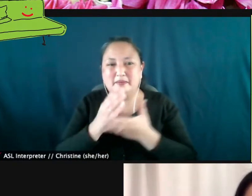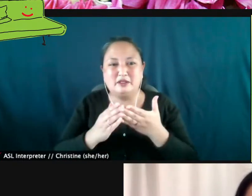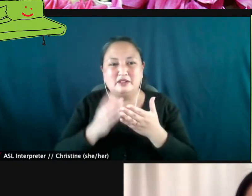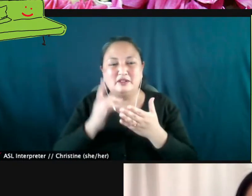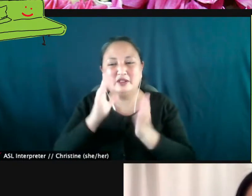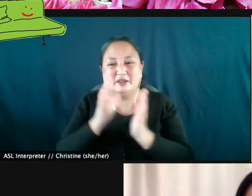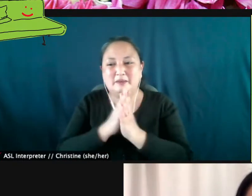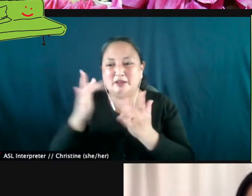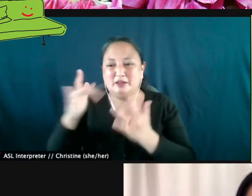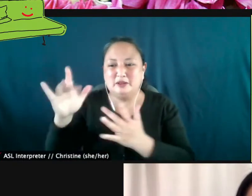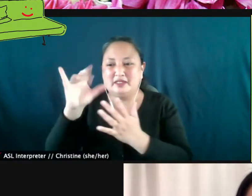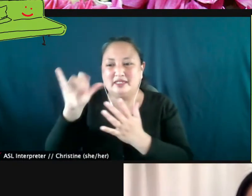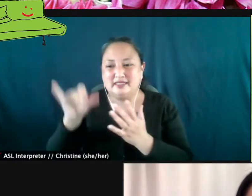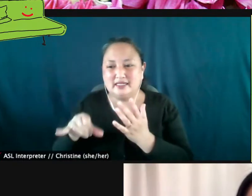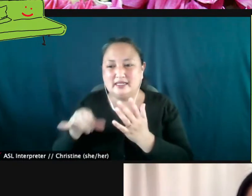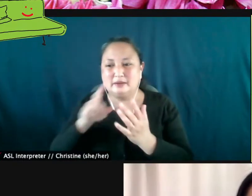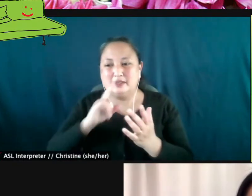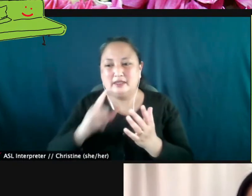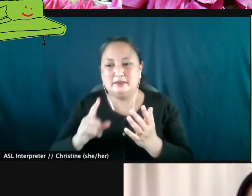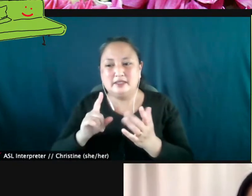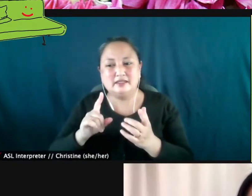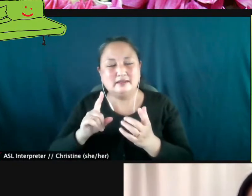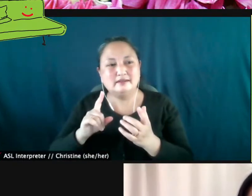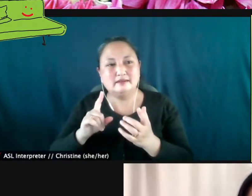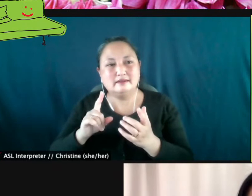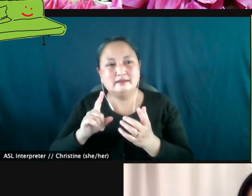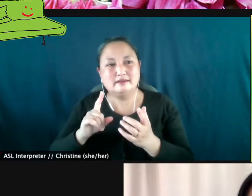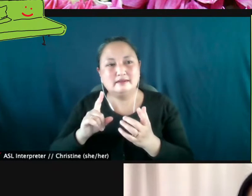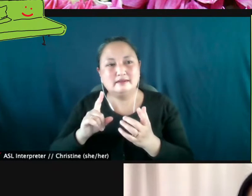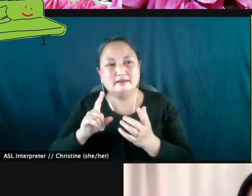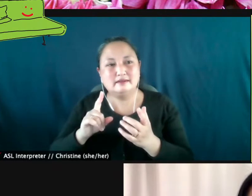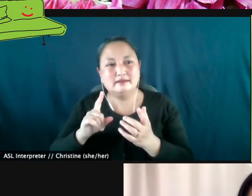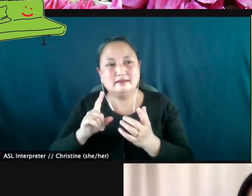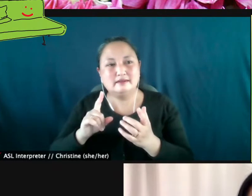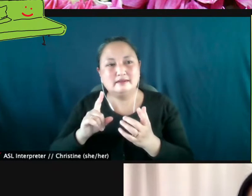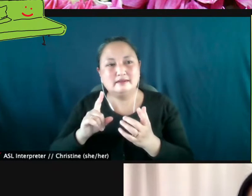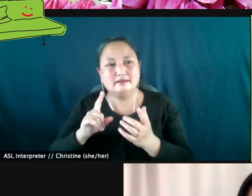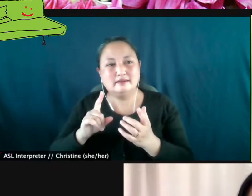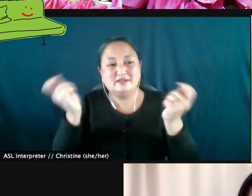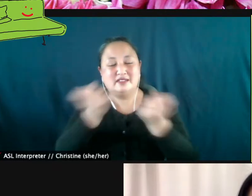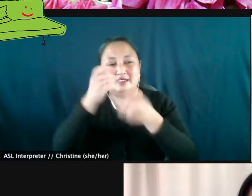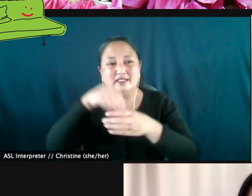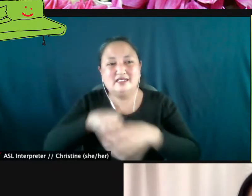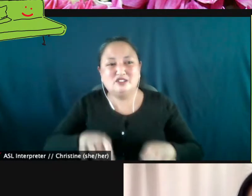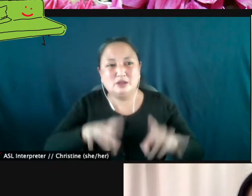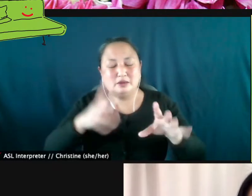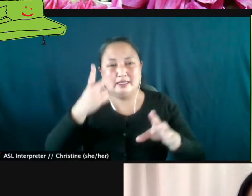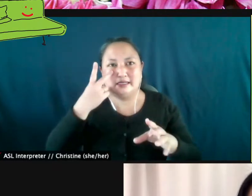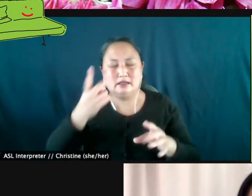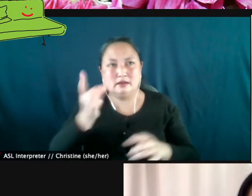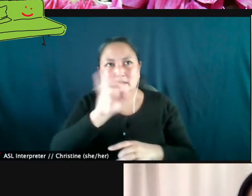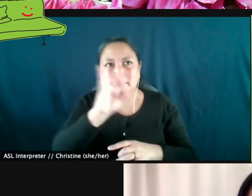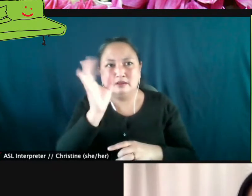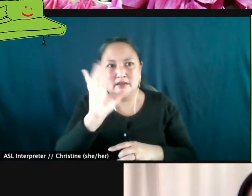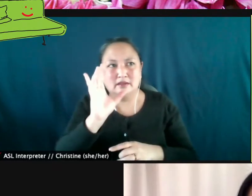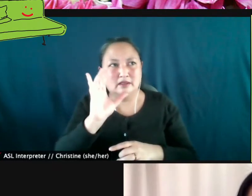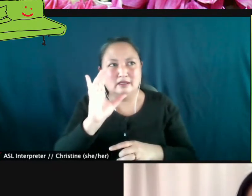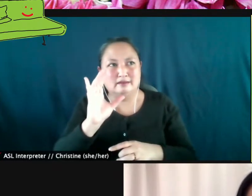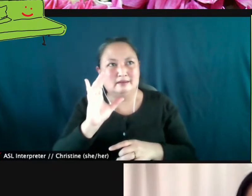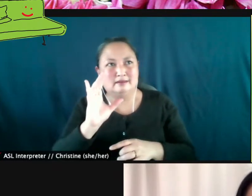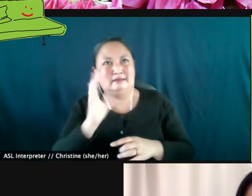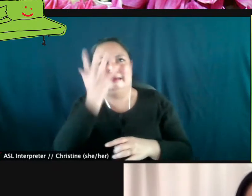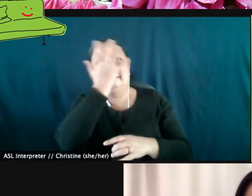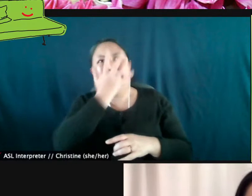has been attending a writers festival in Australia where I got to see the horrifying footage of my face on like